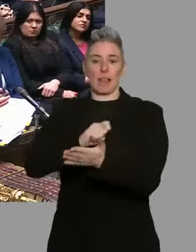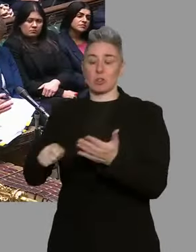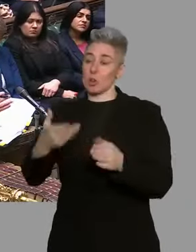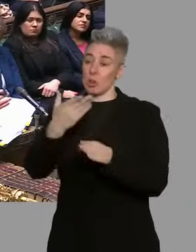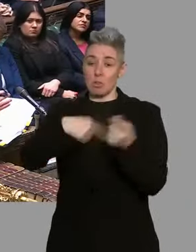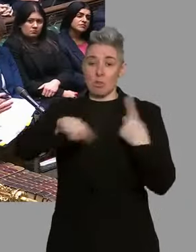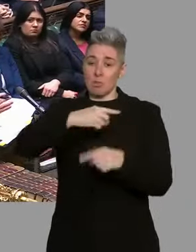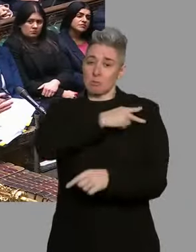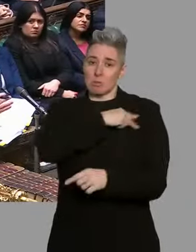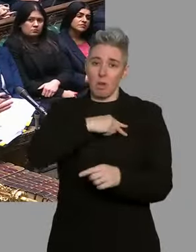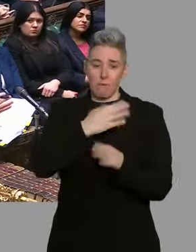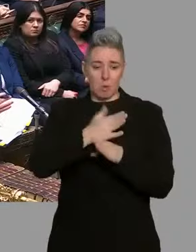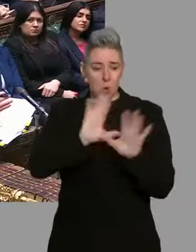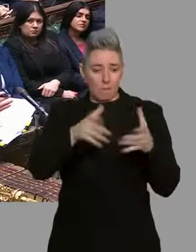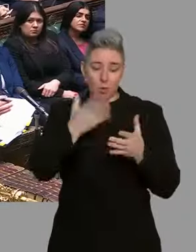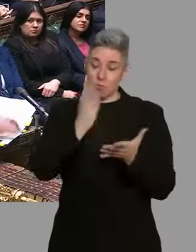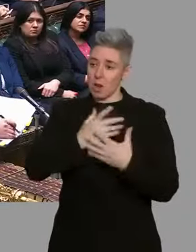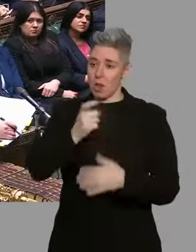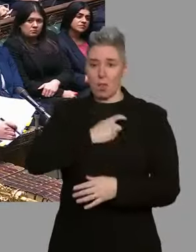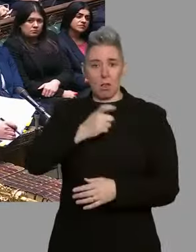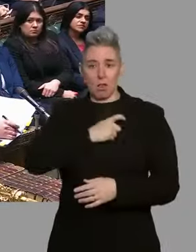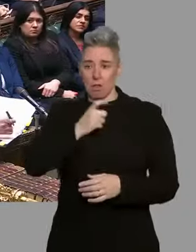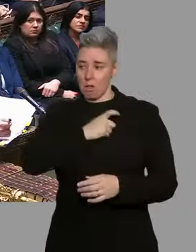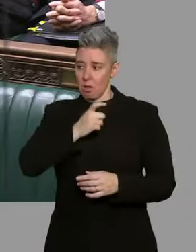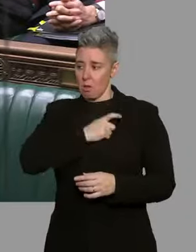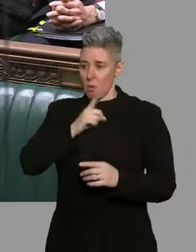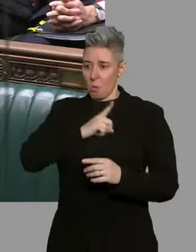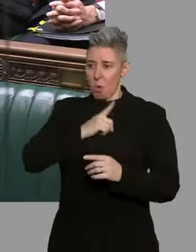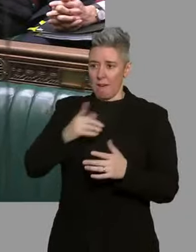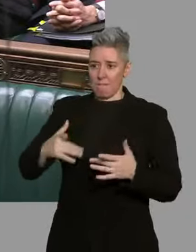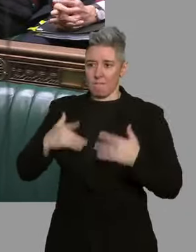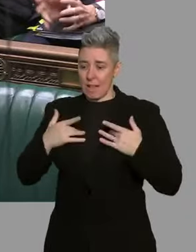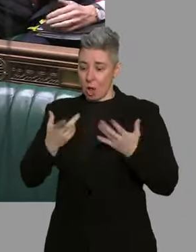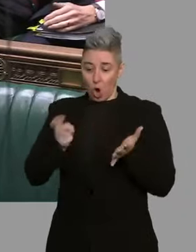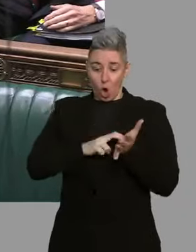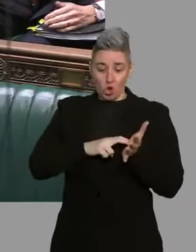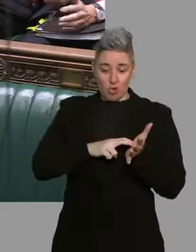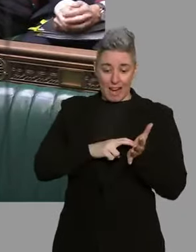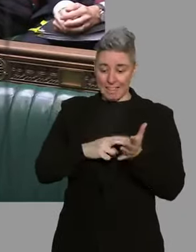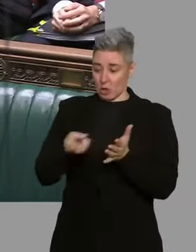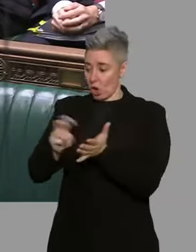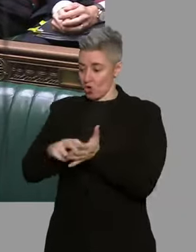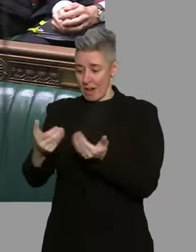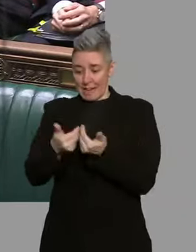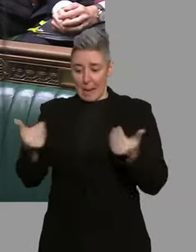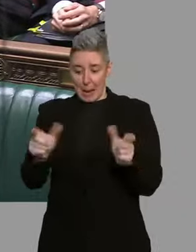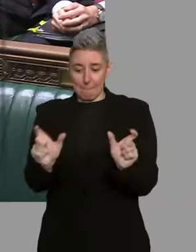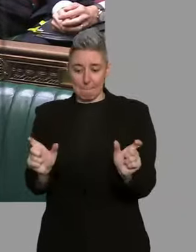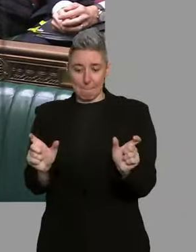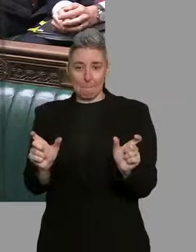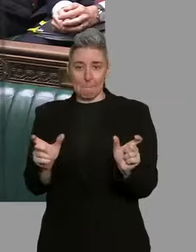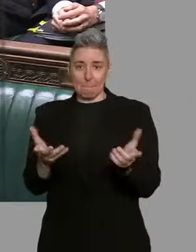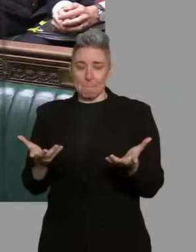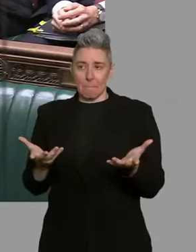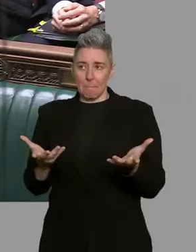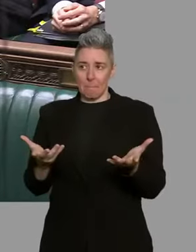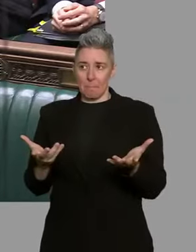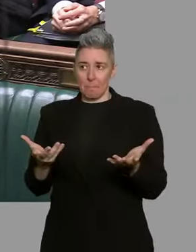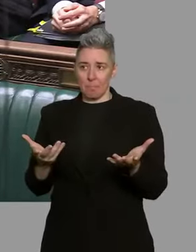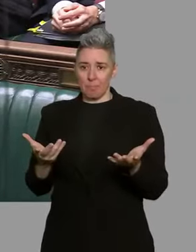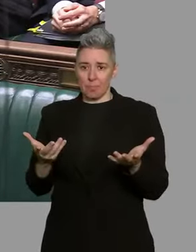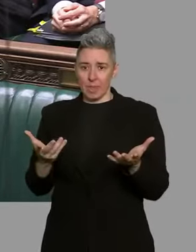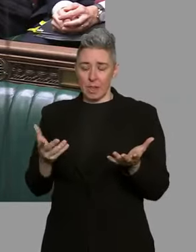that there would be a gap between contracts. This is a gap This might mean people aren't going to get laid off, and